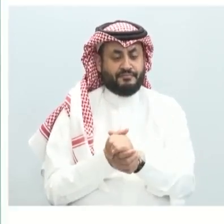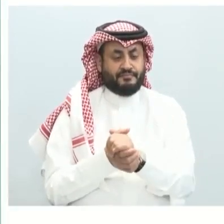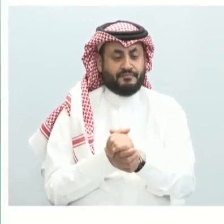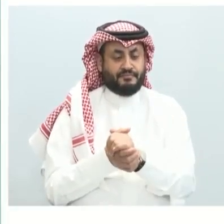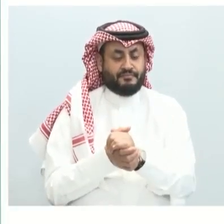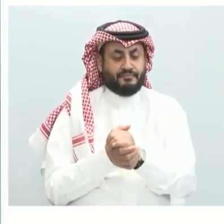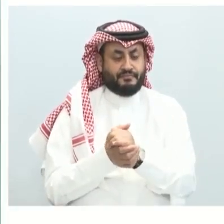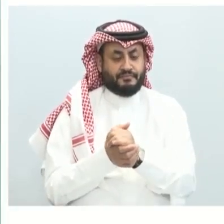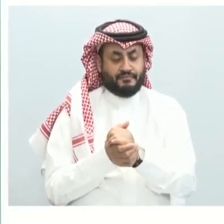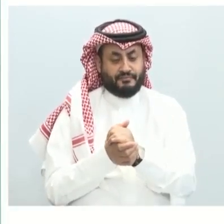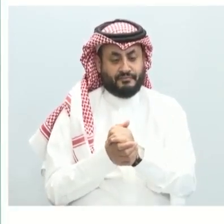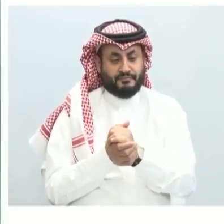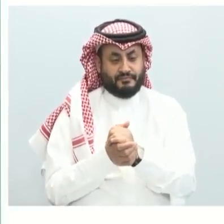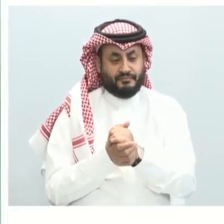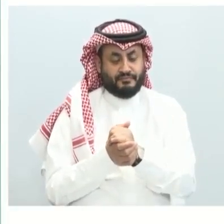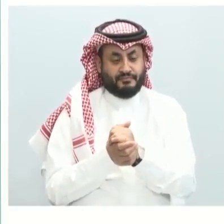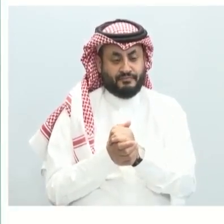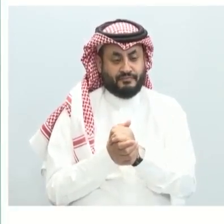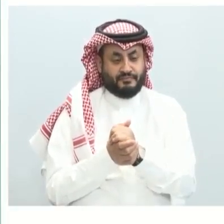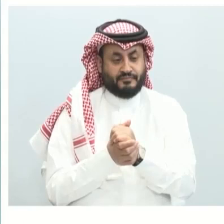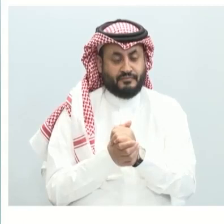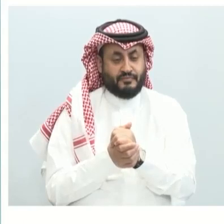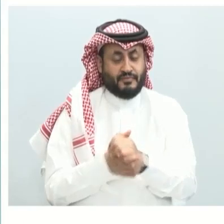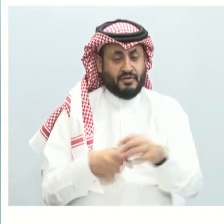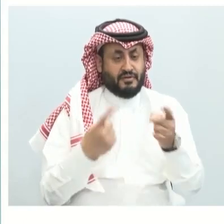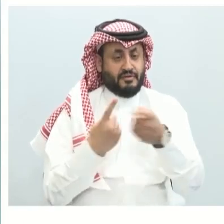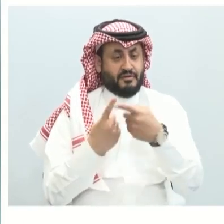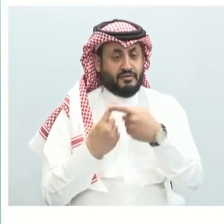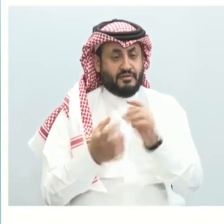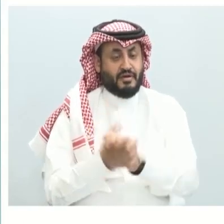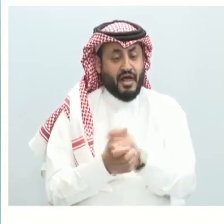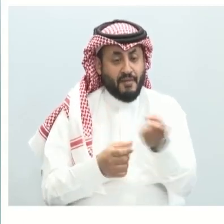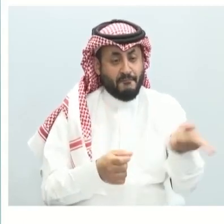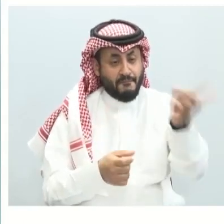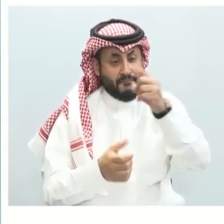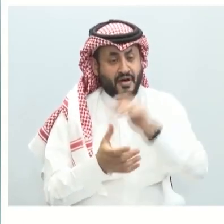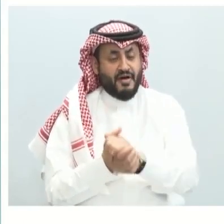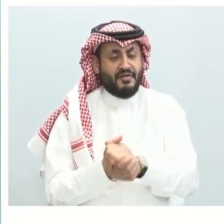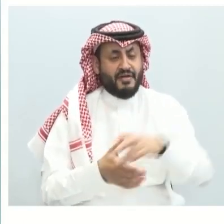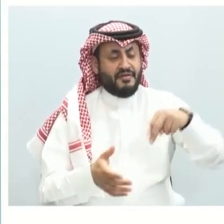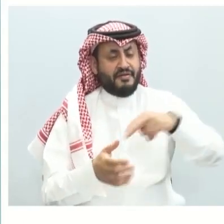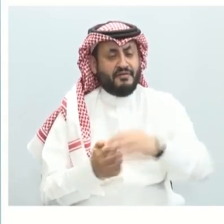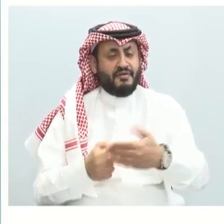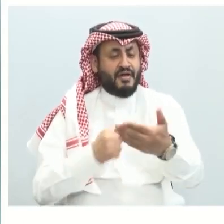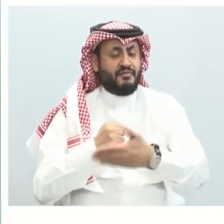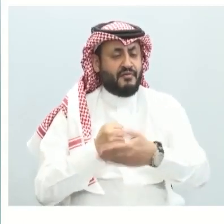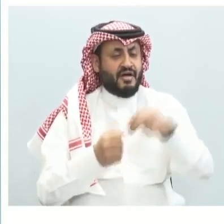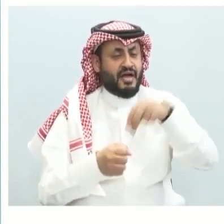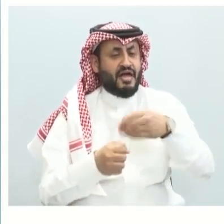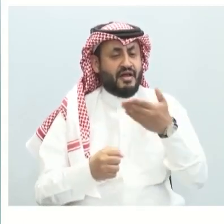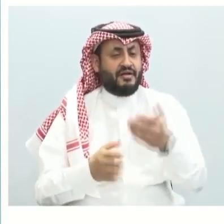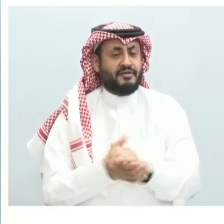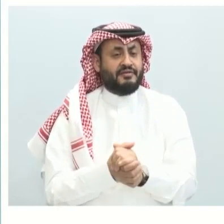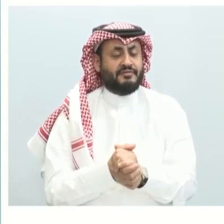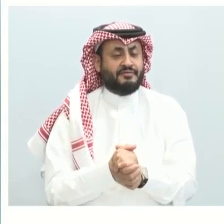chanting. Number one, I am going to visit the city of Abha in Asir. I